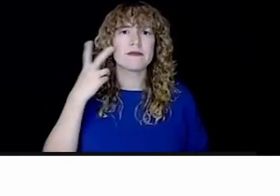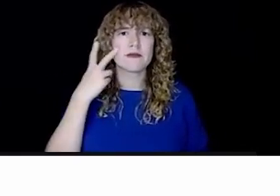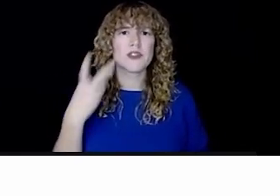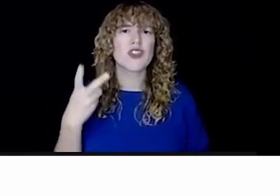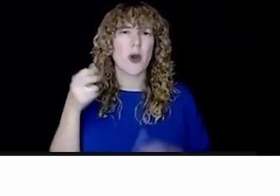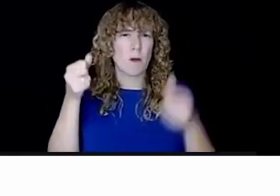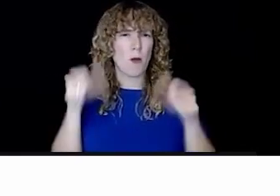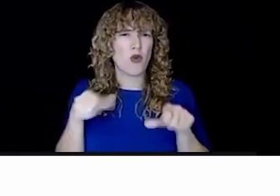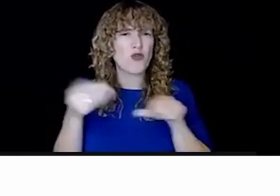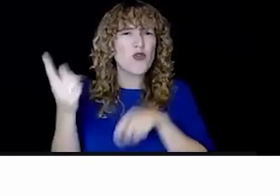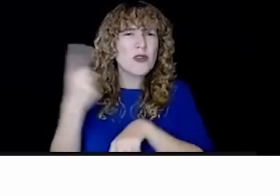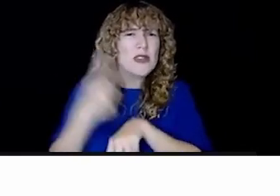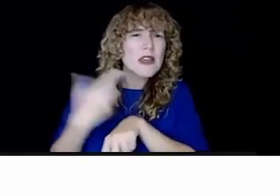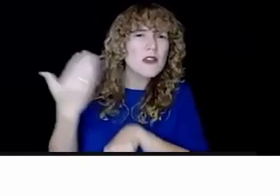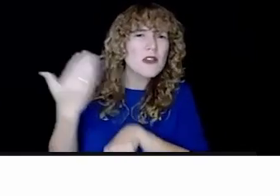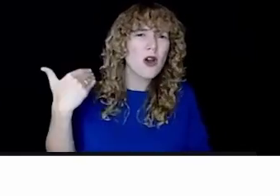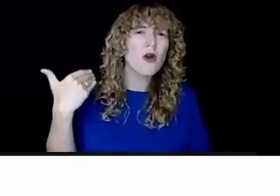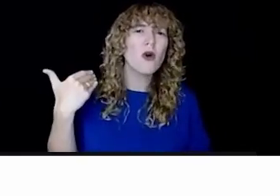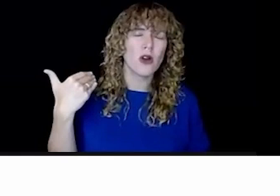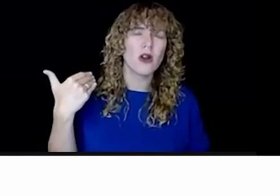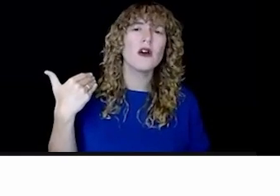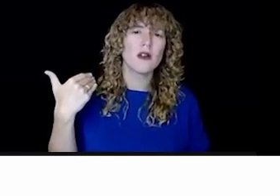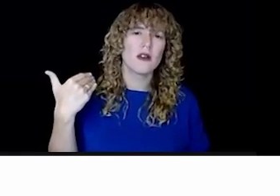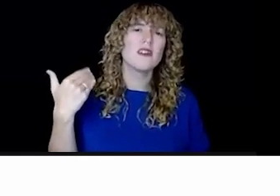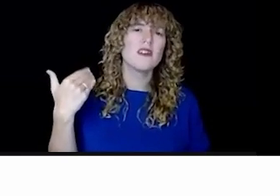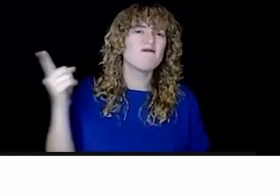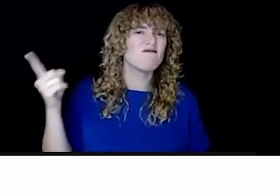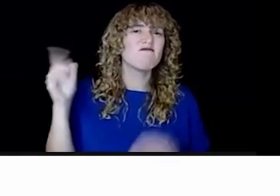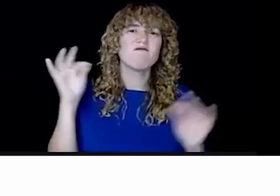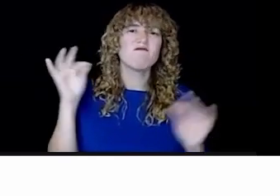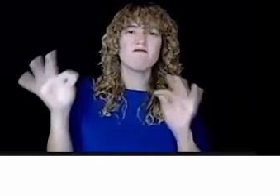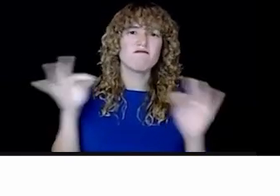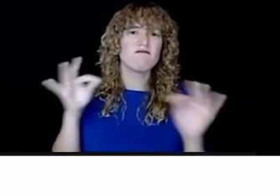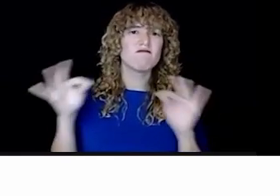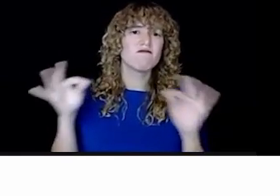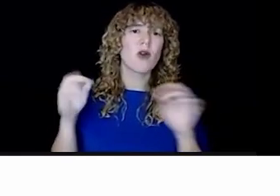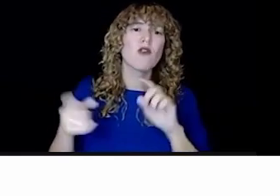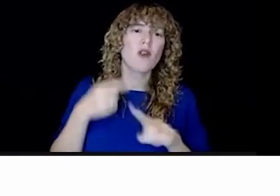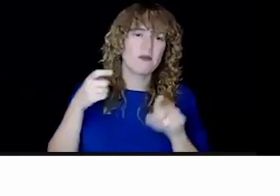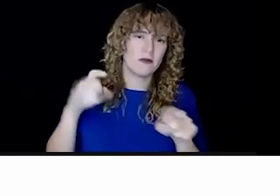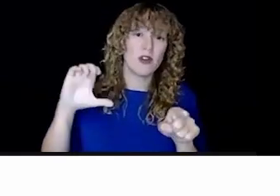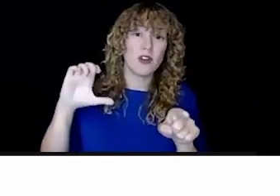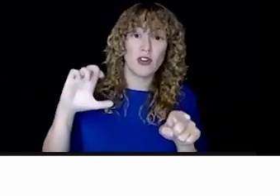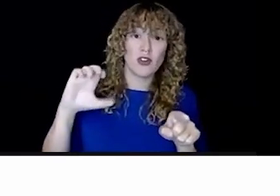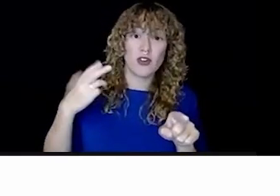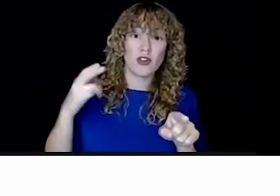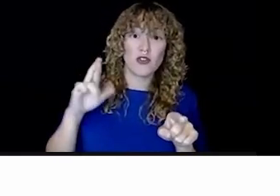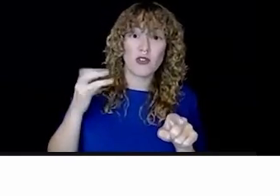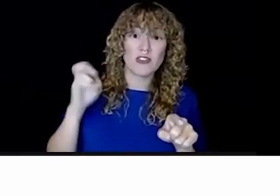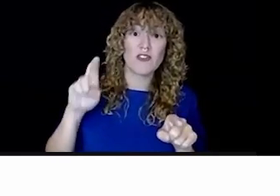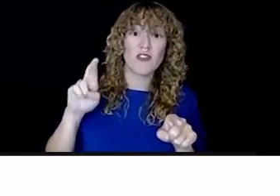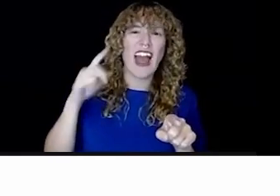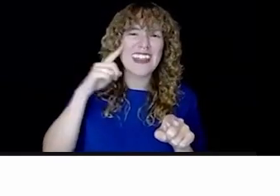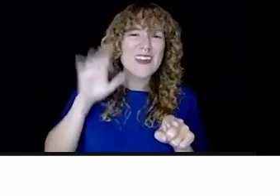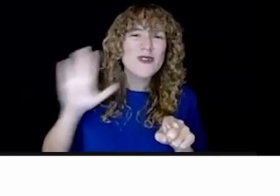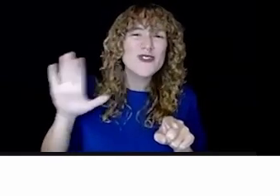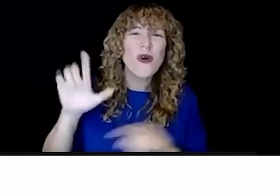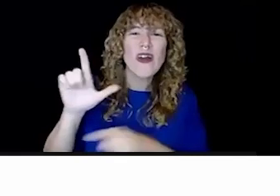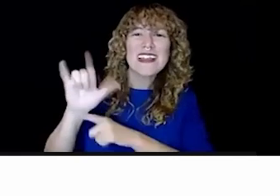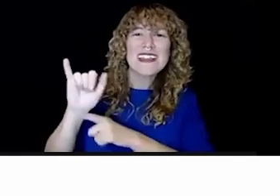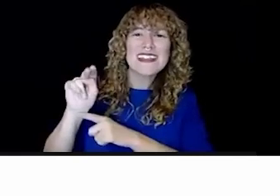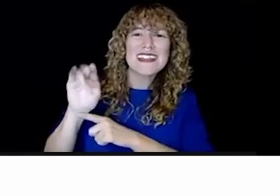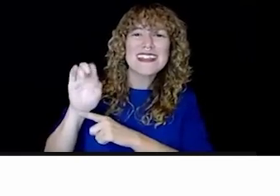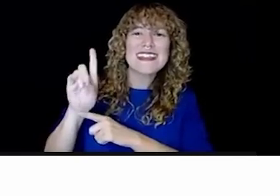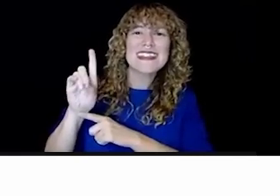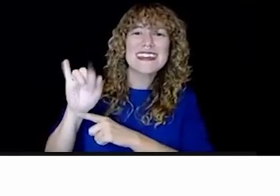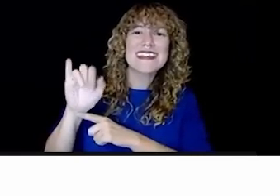days ago describing this from Christopher. In fact, if that was his LinkedIn post, I believe that Allison shared with